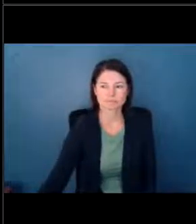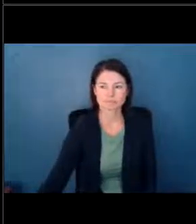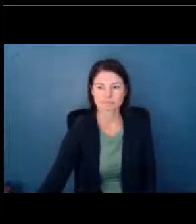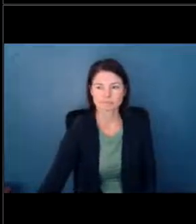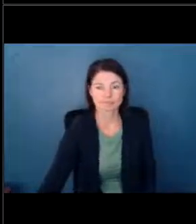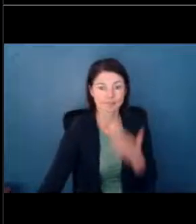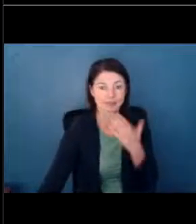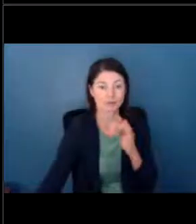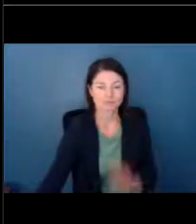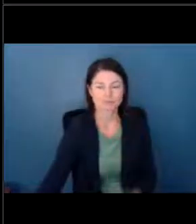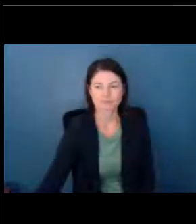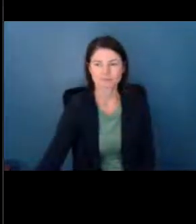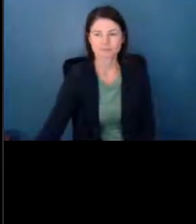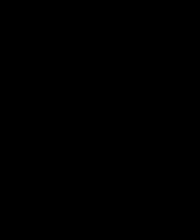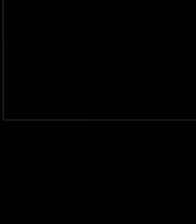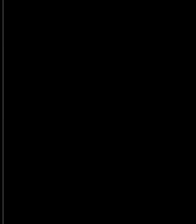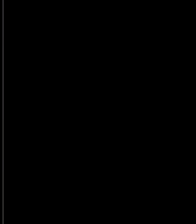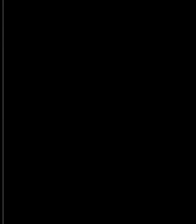Thank you.